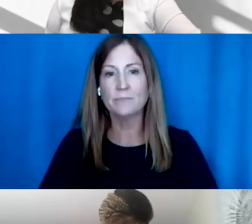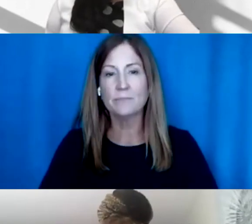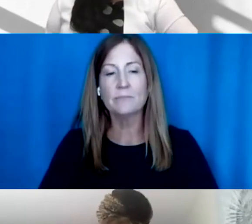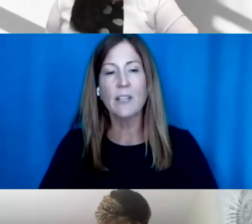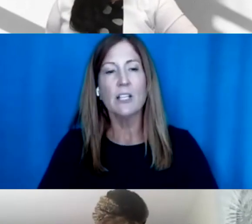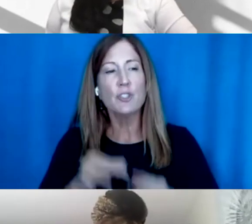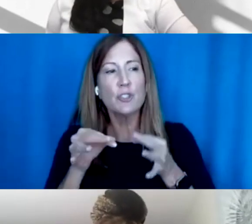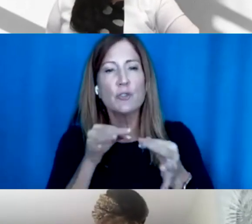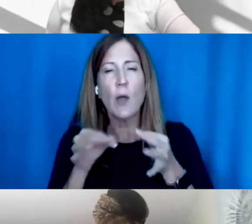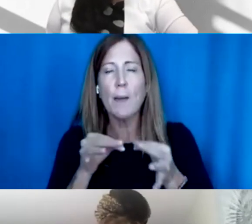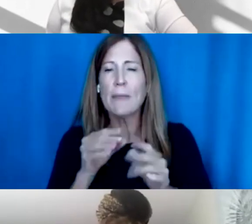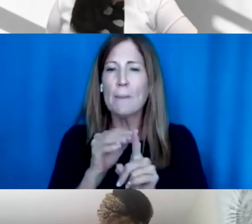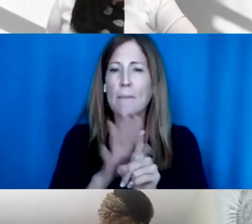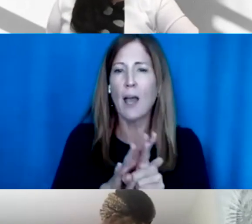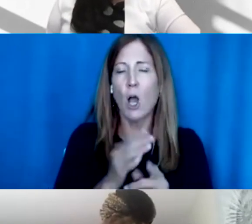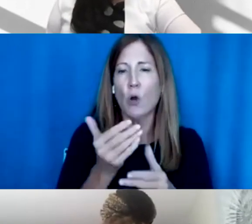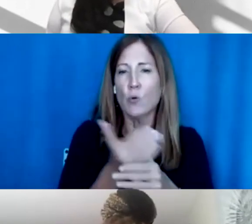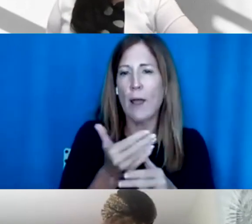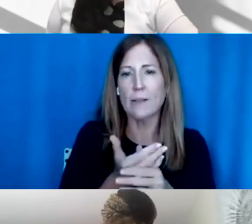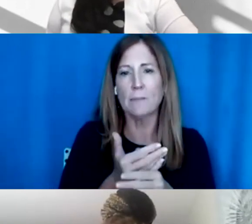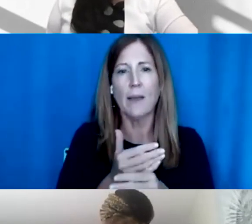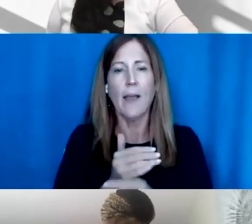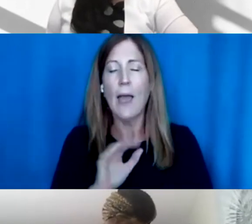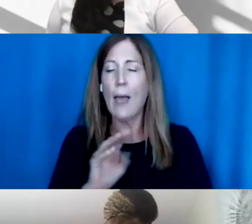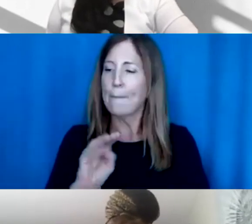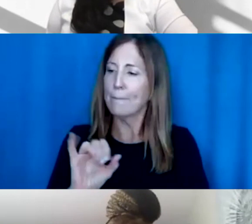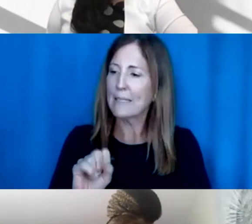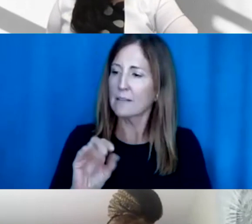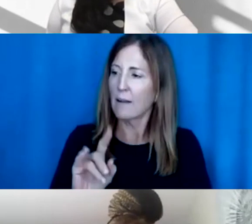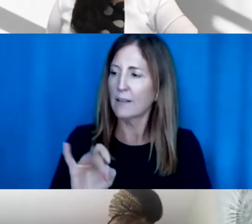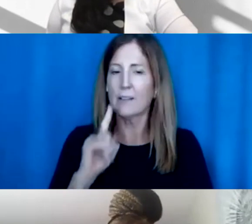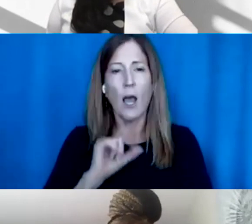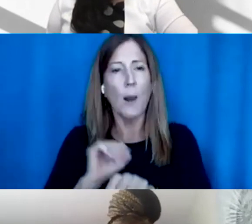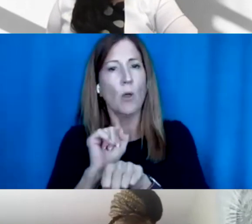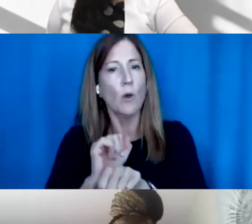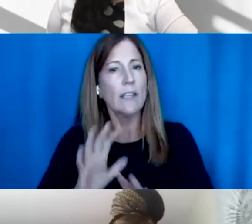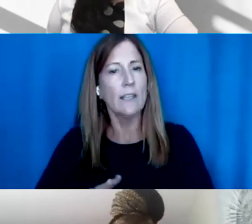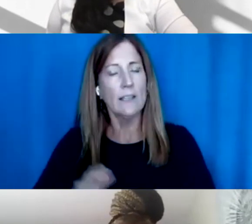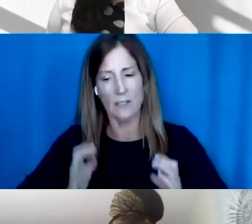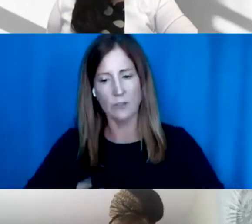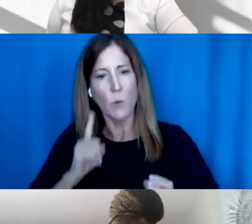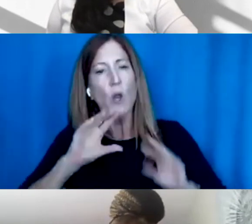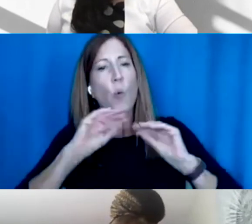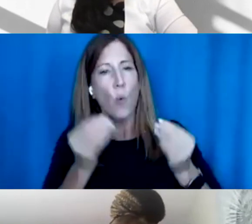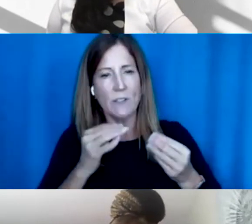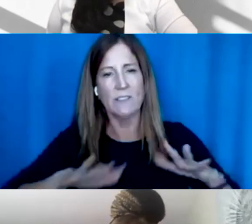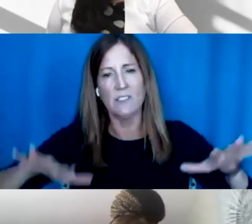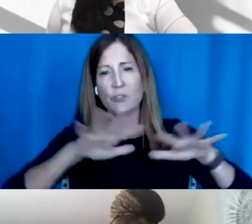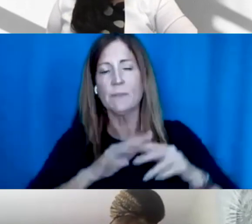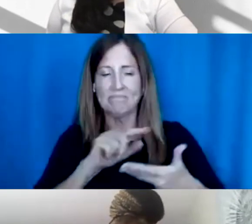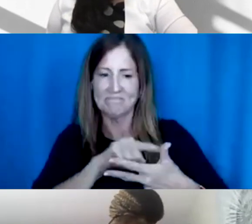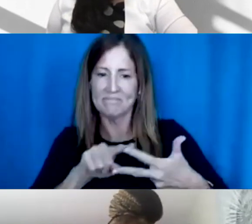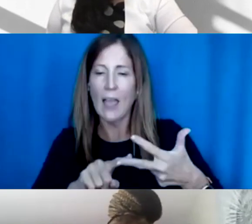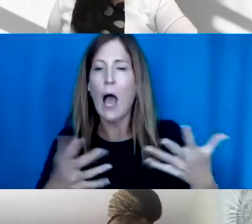impact of harassment and misconduct on employees, customers, and organizations. And I wanted to take a moment in this